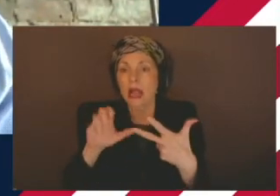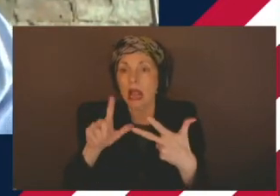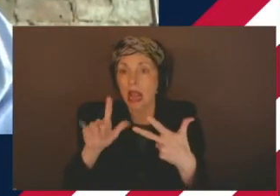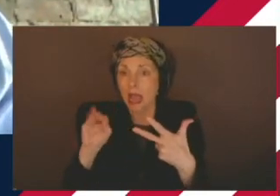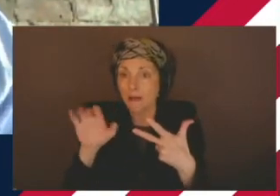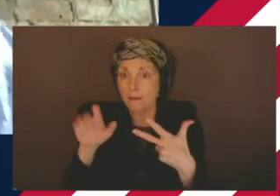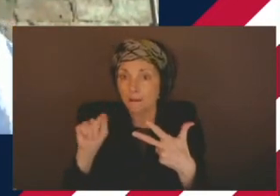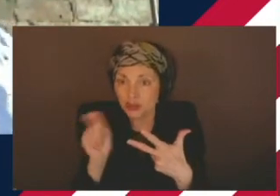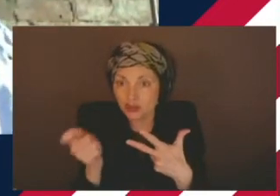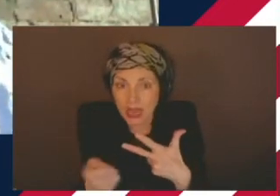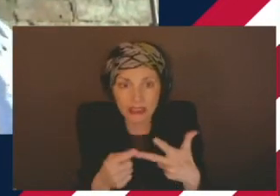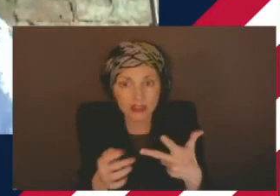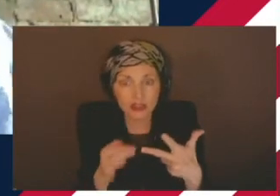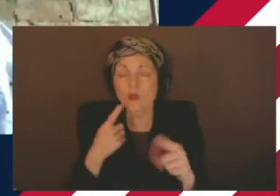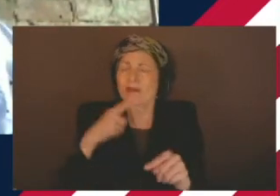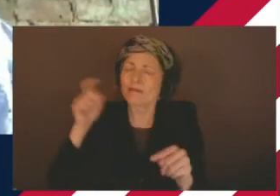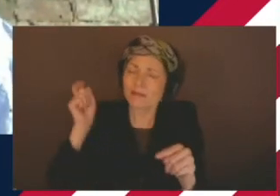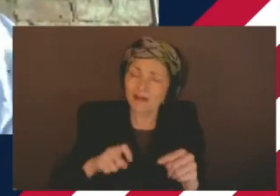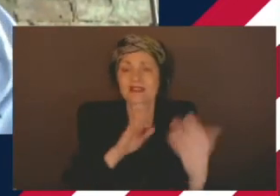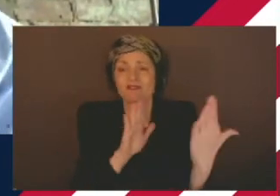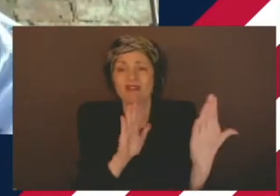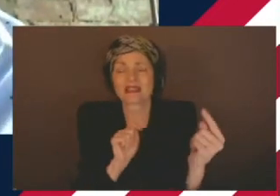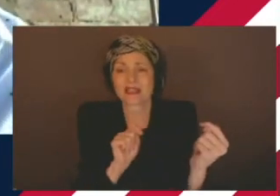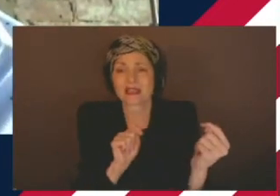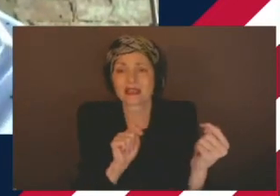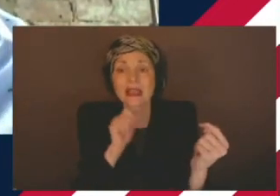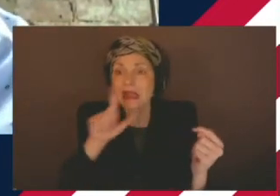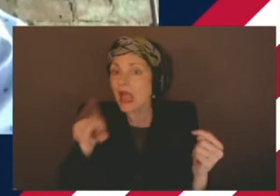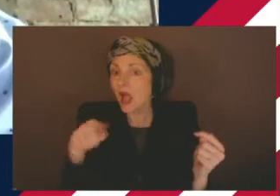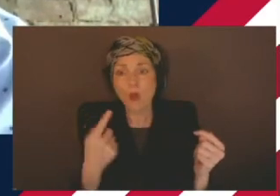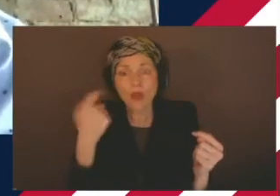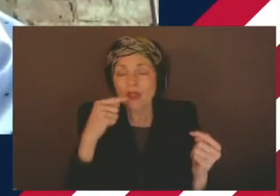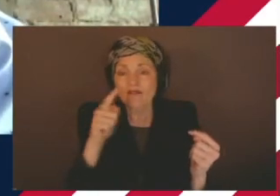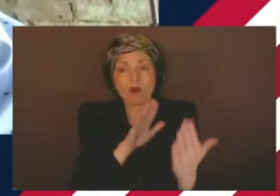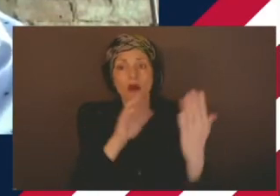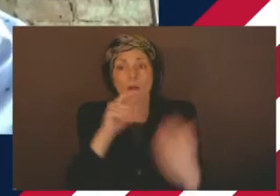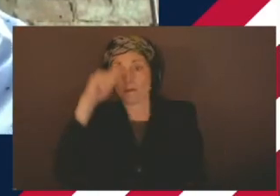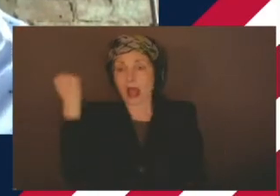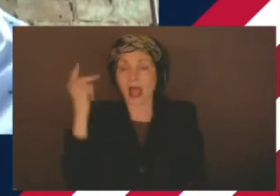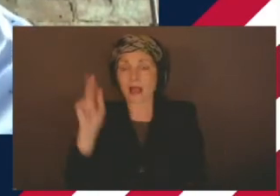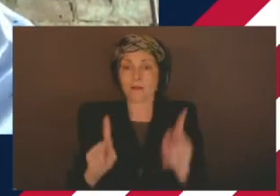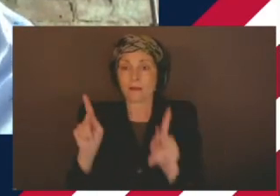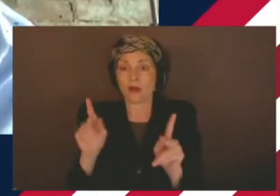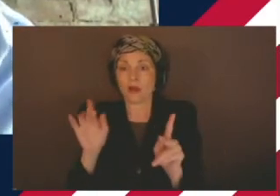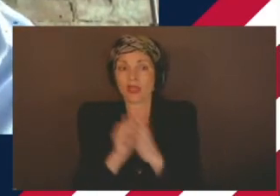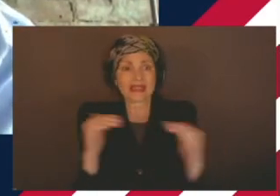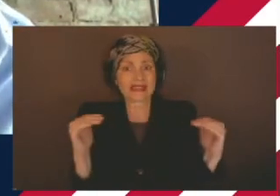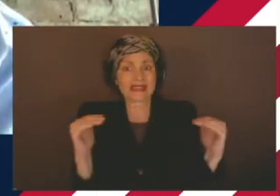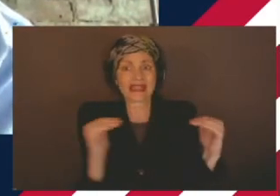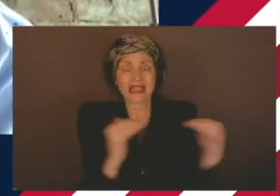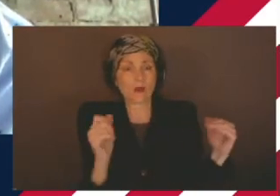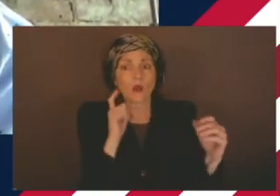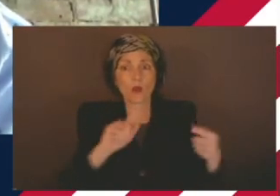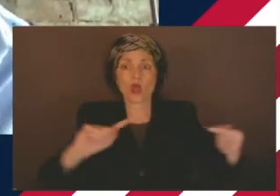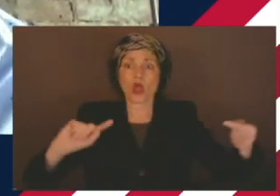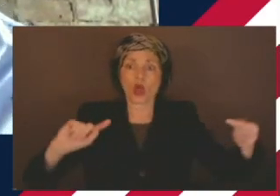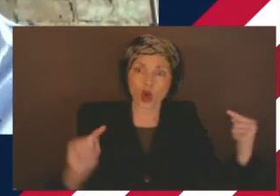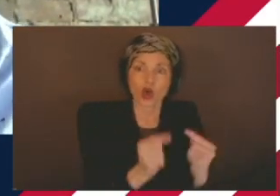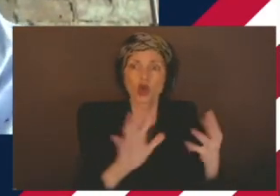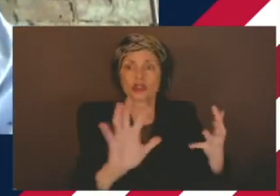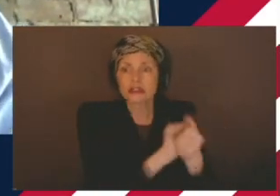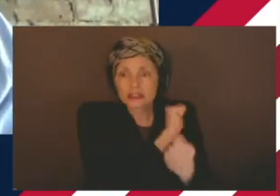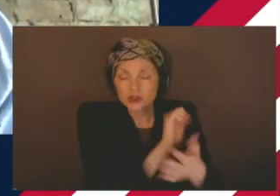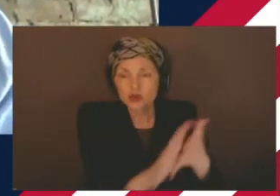affects Black people. It's something that is equally corrosive to white communities, but they're oblivious to